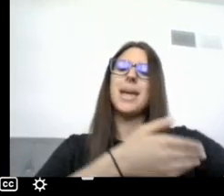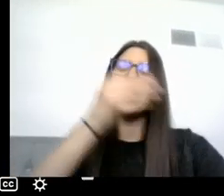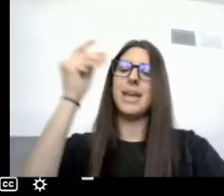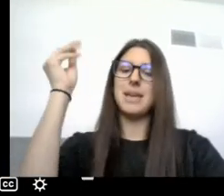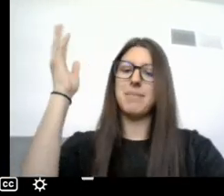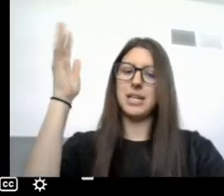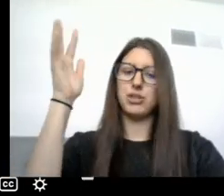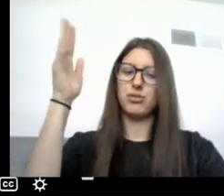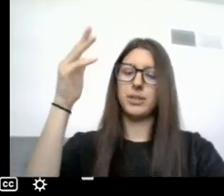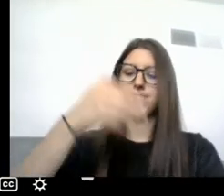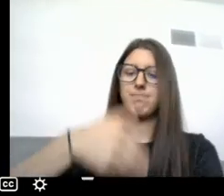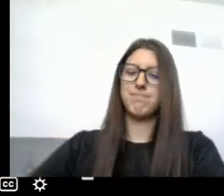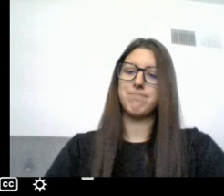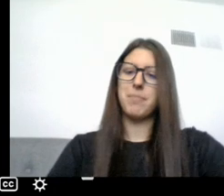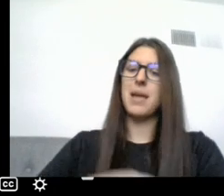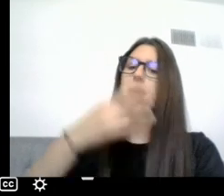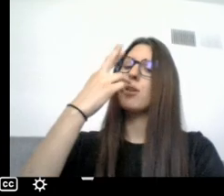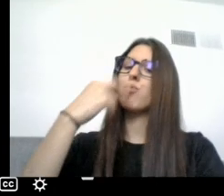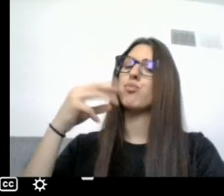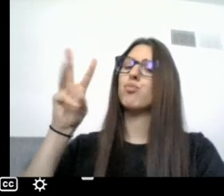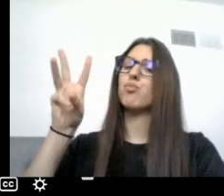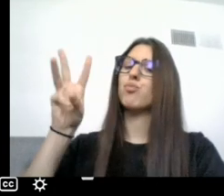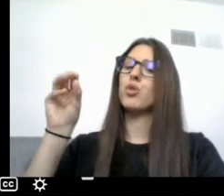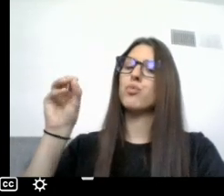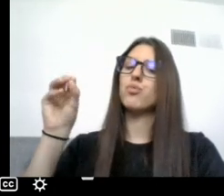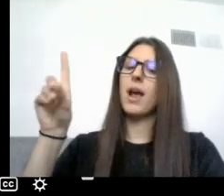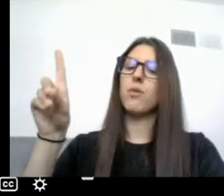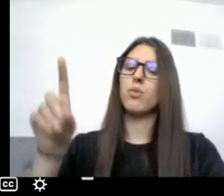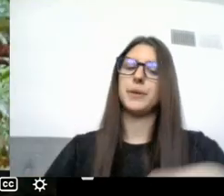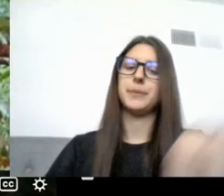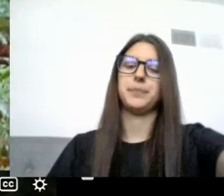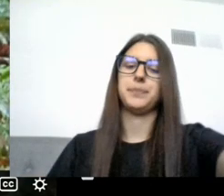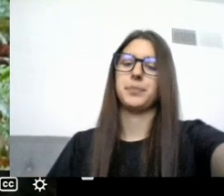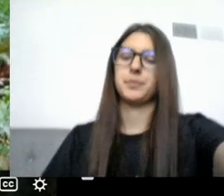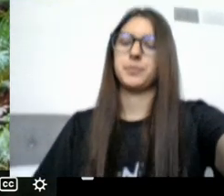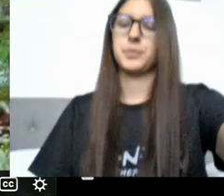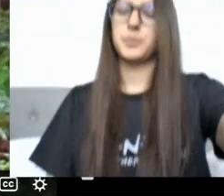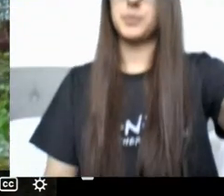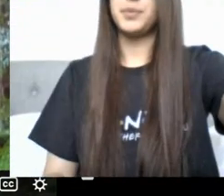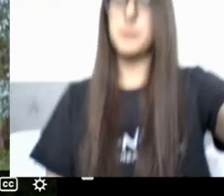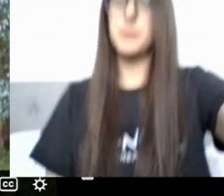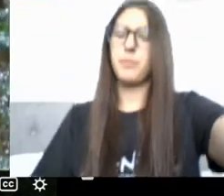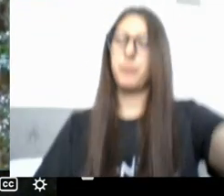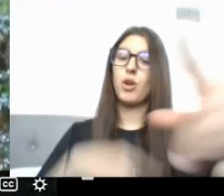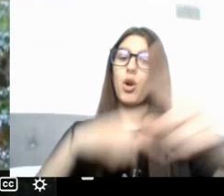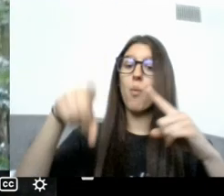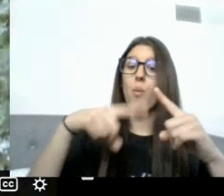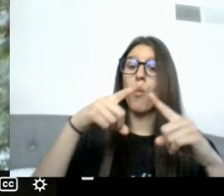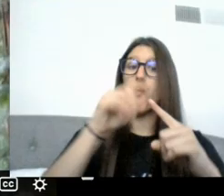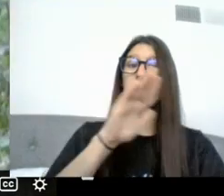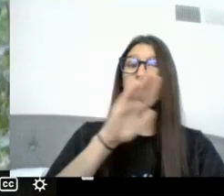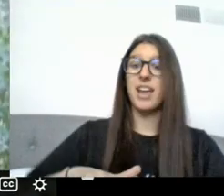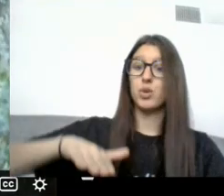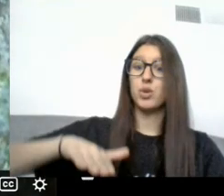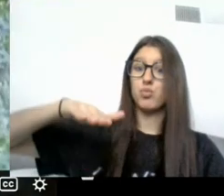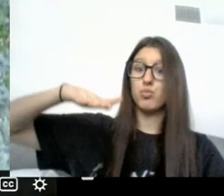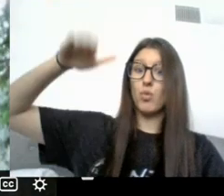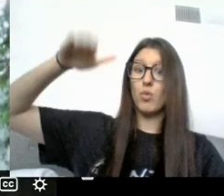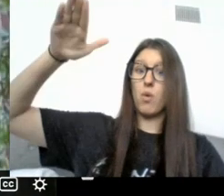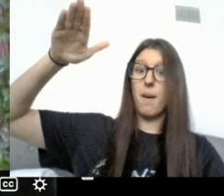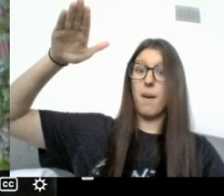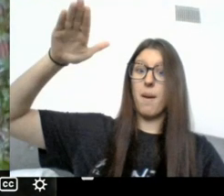redwood tree from California. When redwood trees grow up, they're the tallest trees in the world.